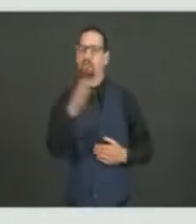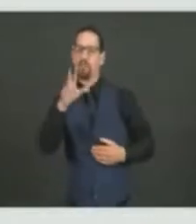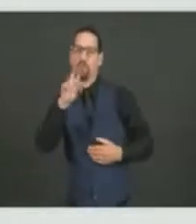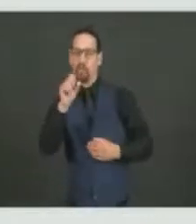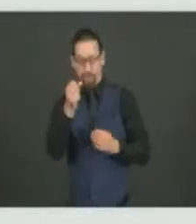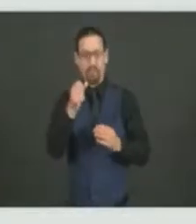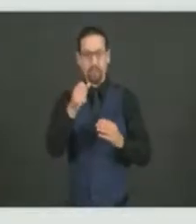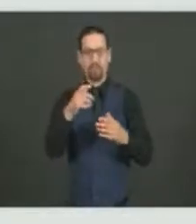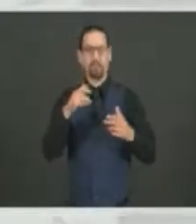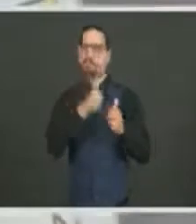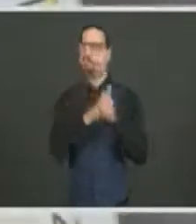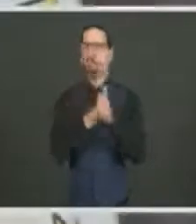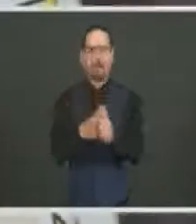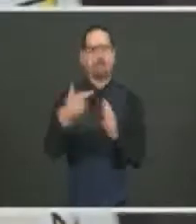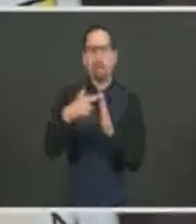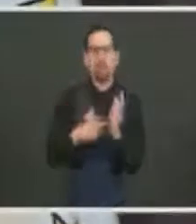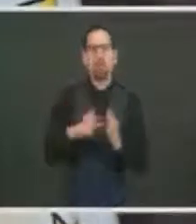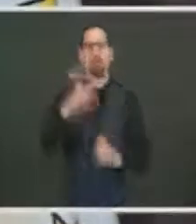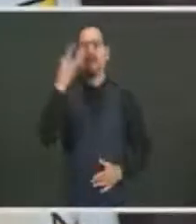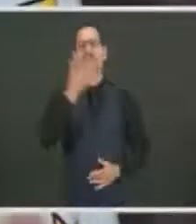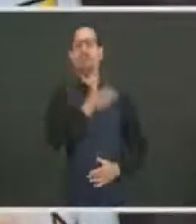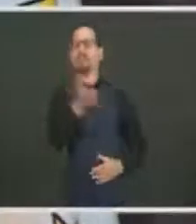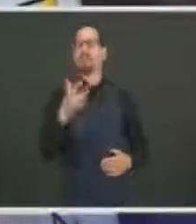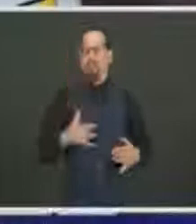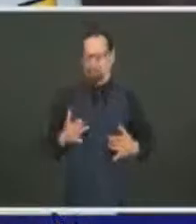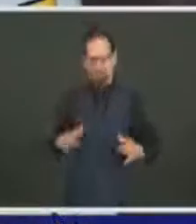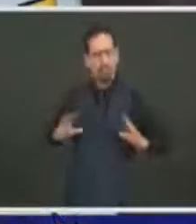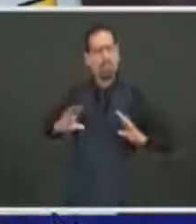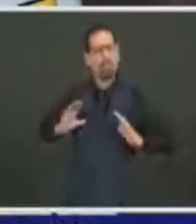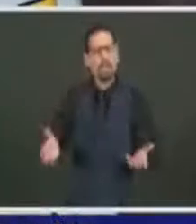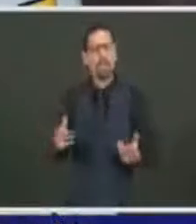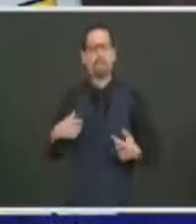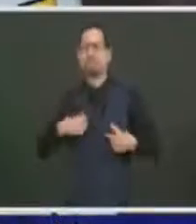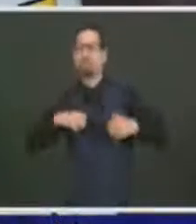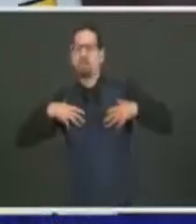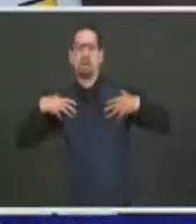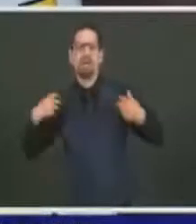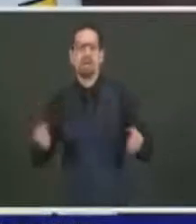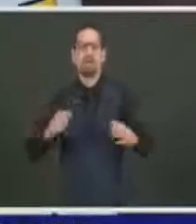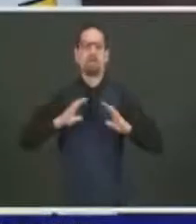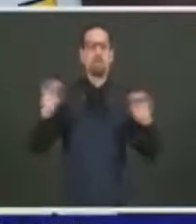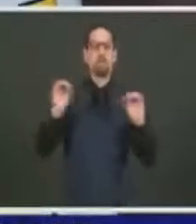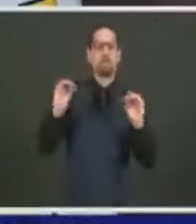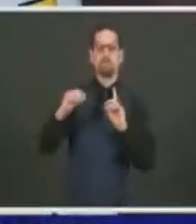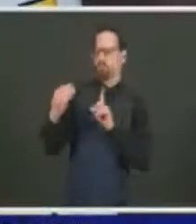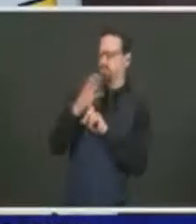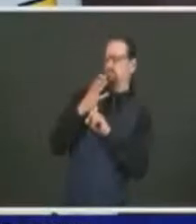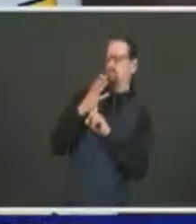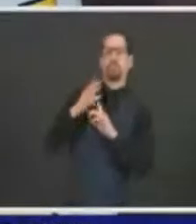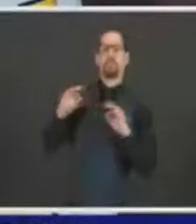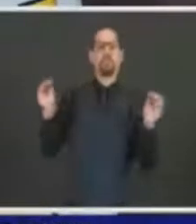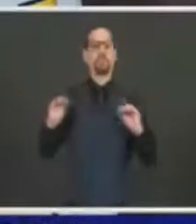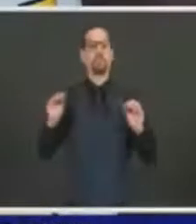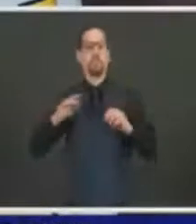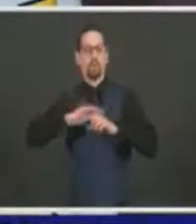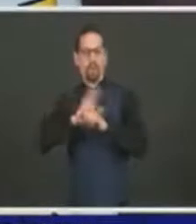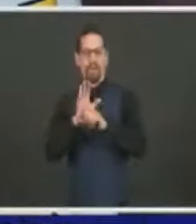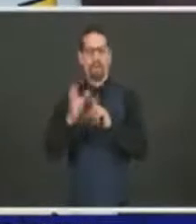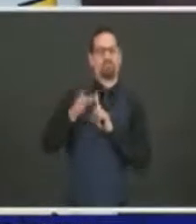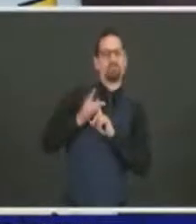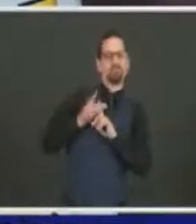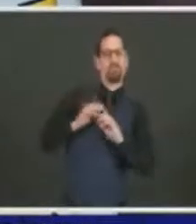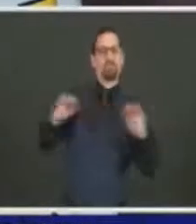healthy 22-year-old and you contract the virus, hopefully you won't get too